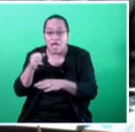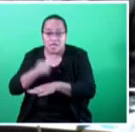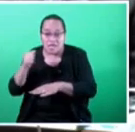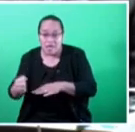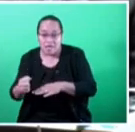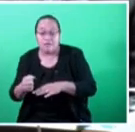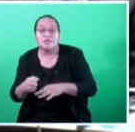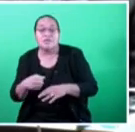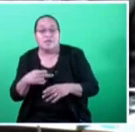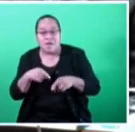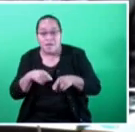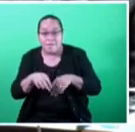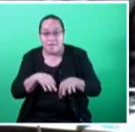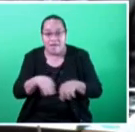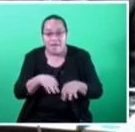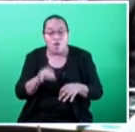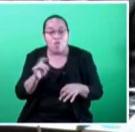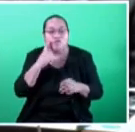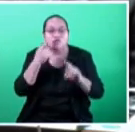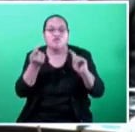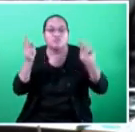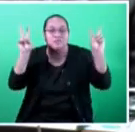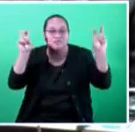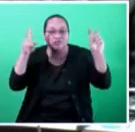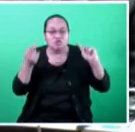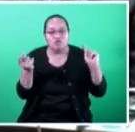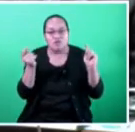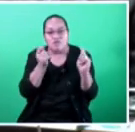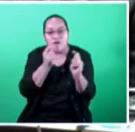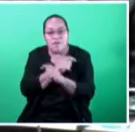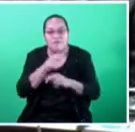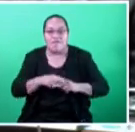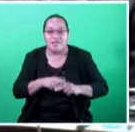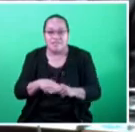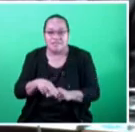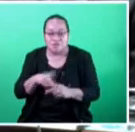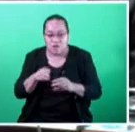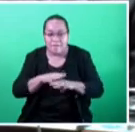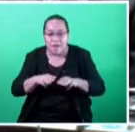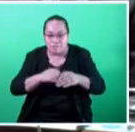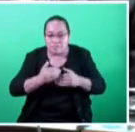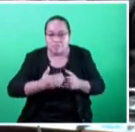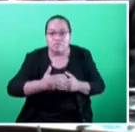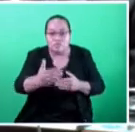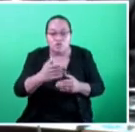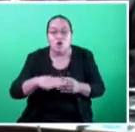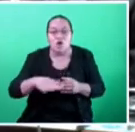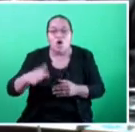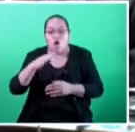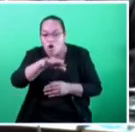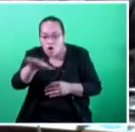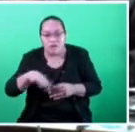20-year National Development Plan, with the vision transforming Fiji, unquote, maps out the way forward for Fiji and all Fijians to realize its